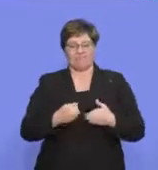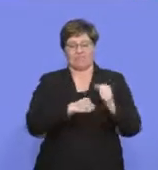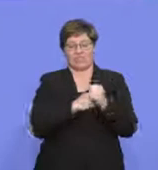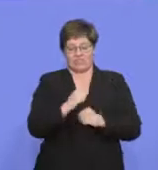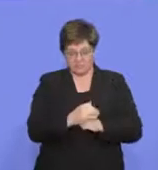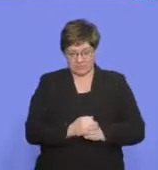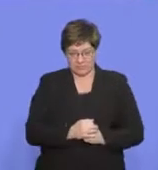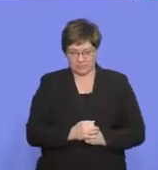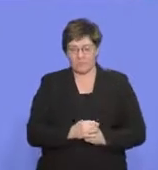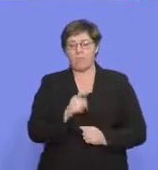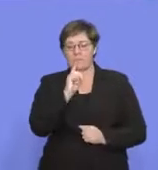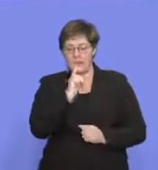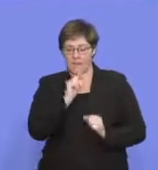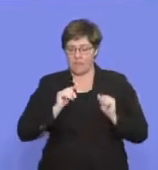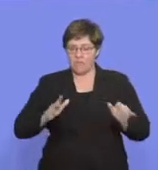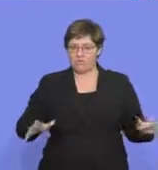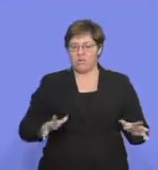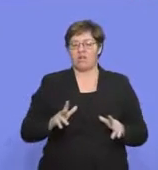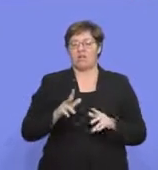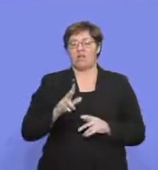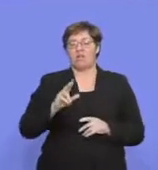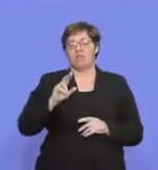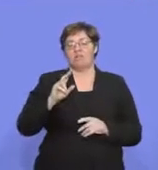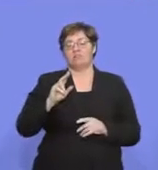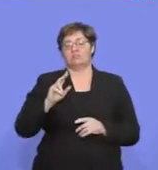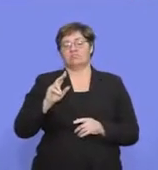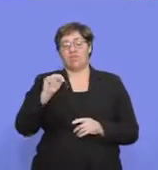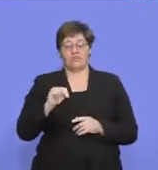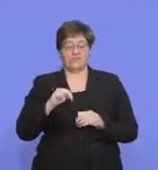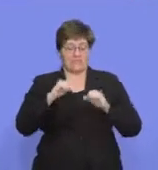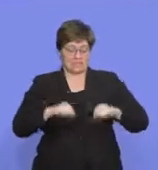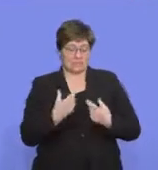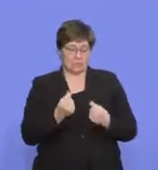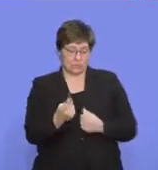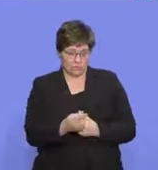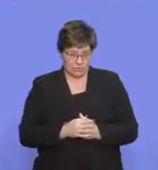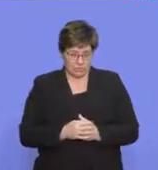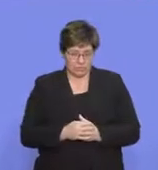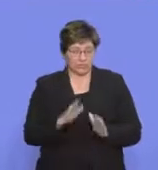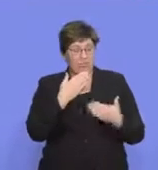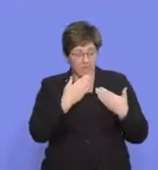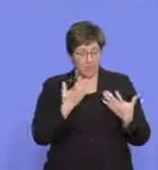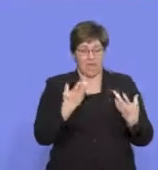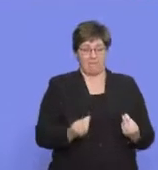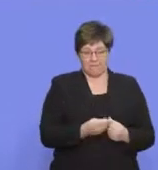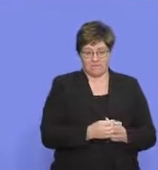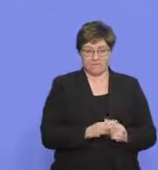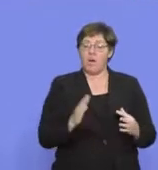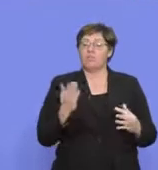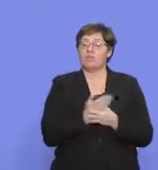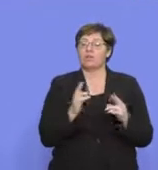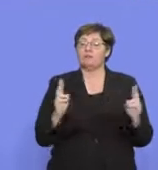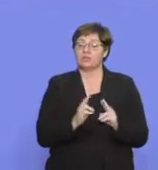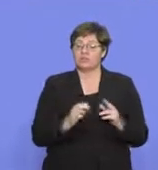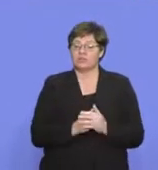the peripheral nervous system does for you. So be thankful that you have one. We're going to take a short break now, an ad break,